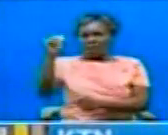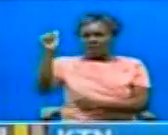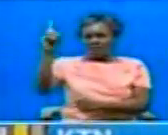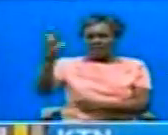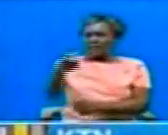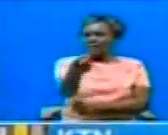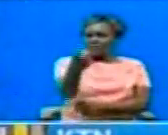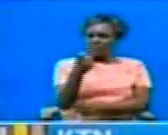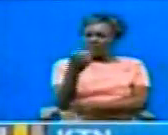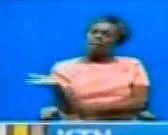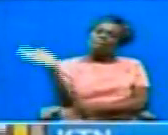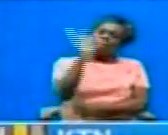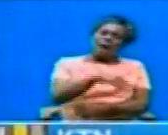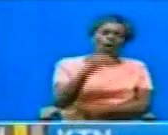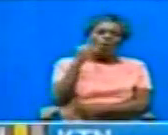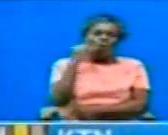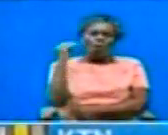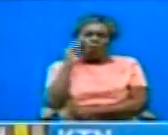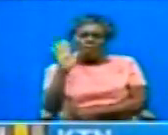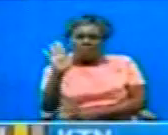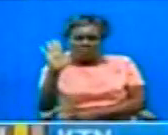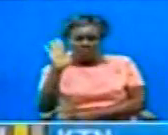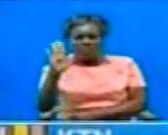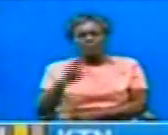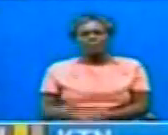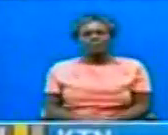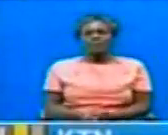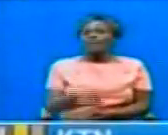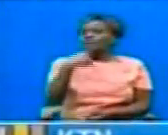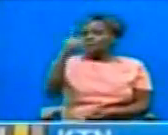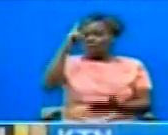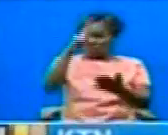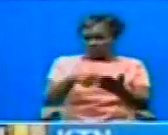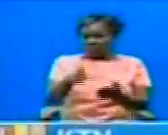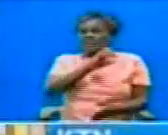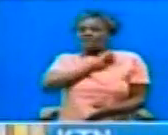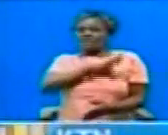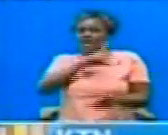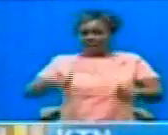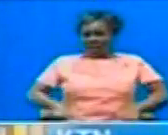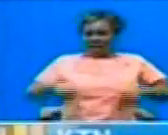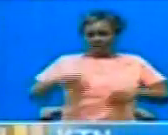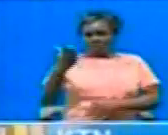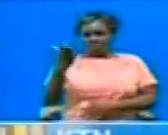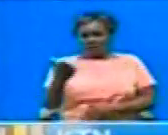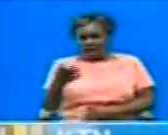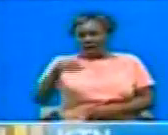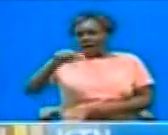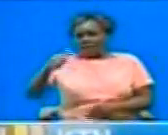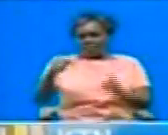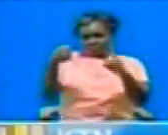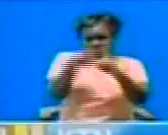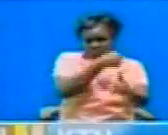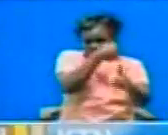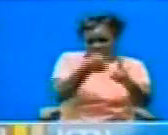are demanding to be evacuated back to their respective home areas. They say they now fear for their lives after the rise in terror